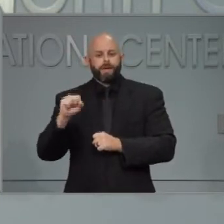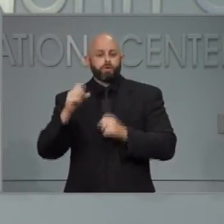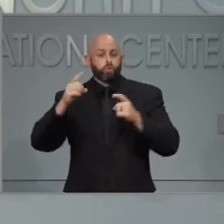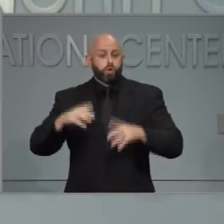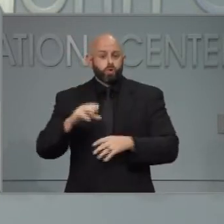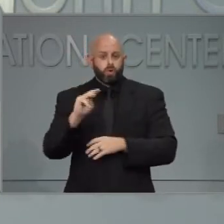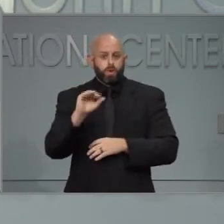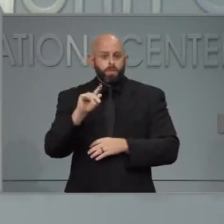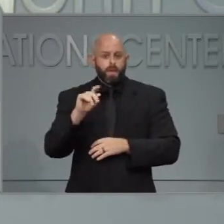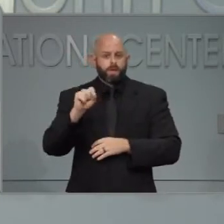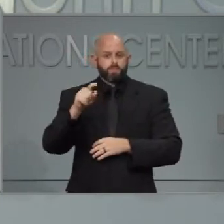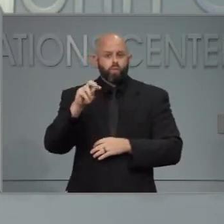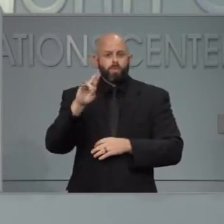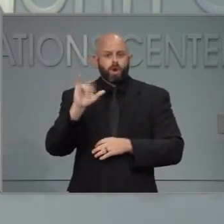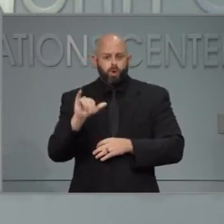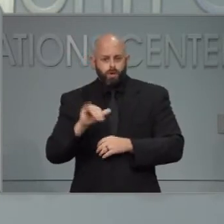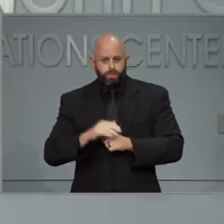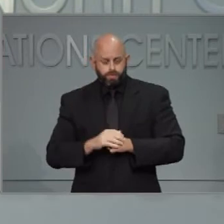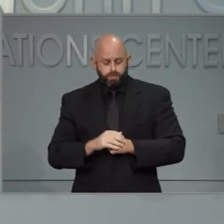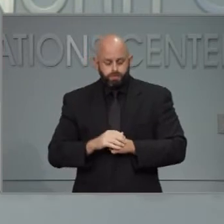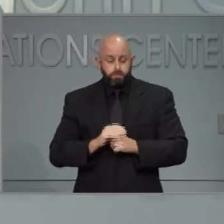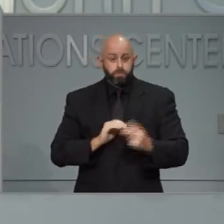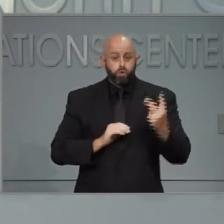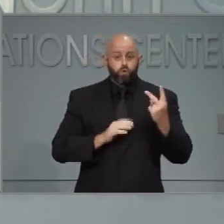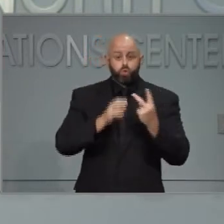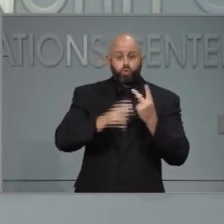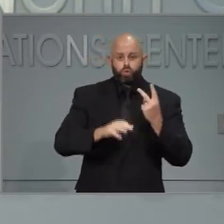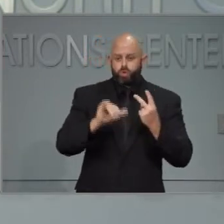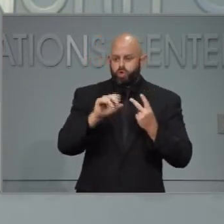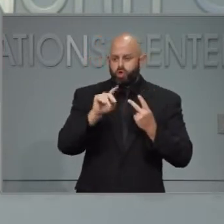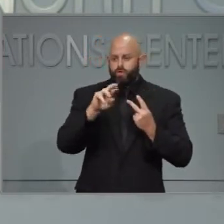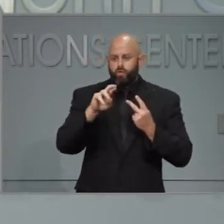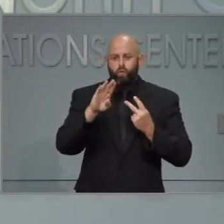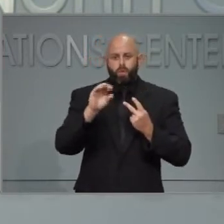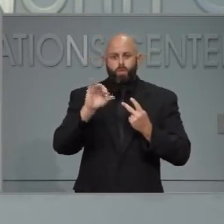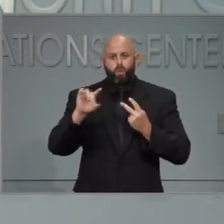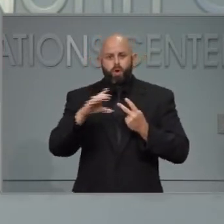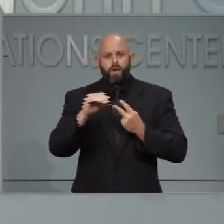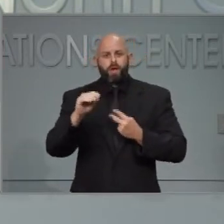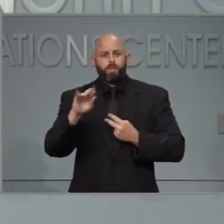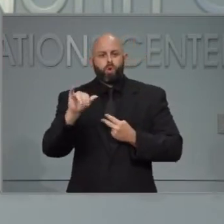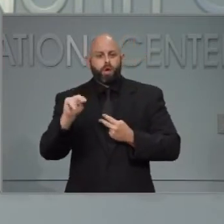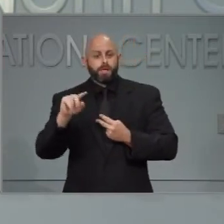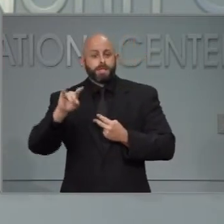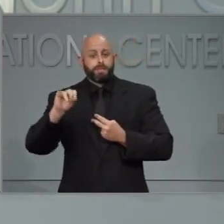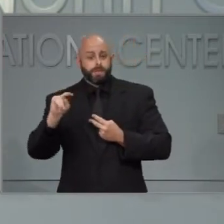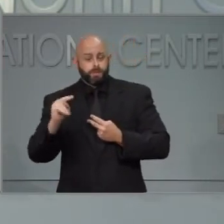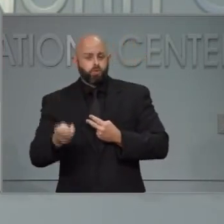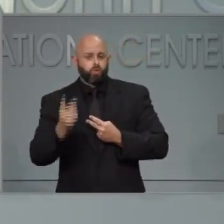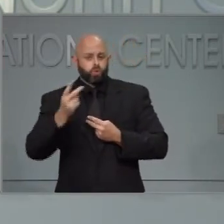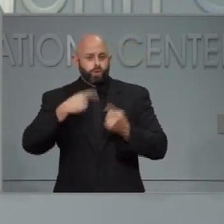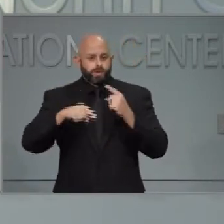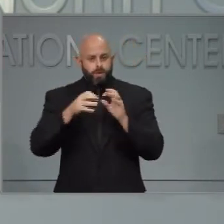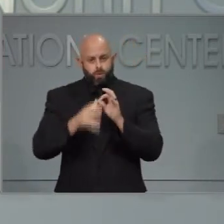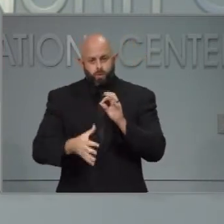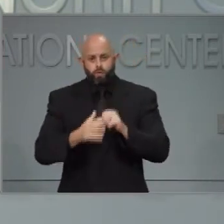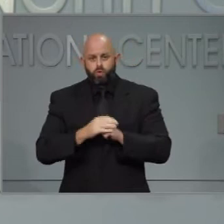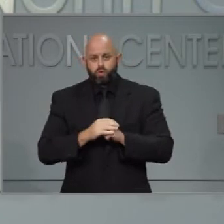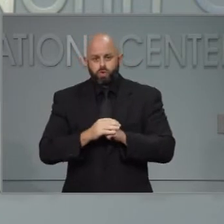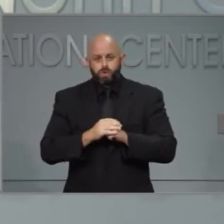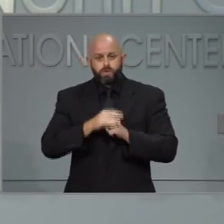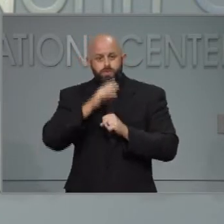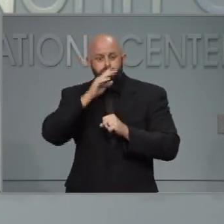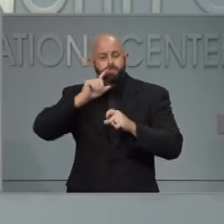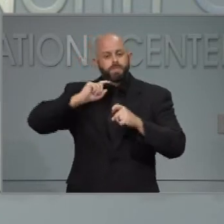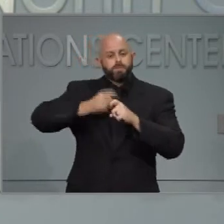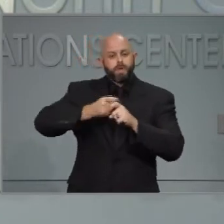Sprayberry. Jennifer Boyd and Brian Tipton are our sign language interpreters. And behind the scenes, Jackie